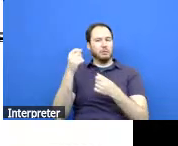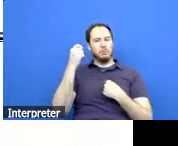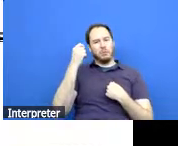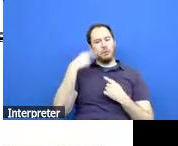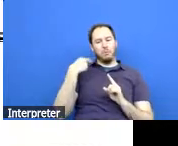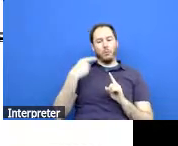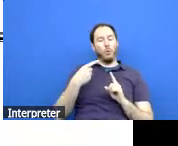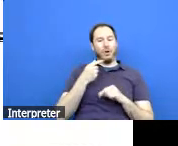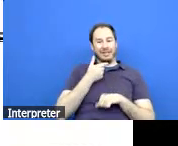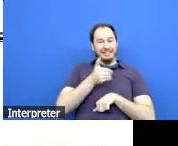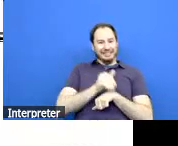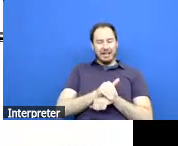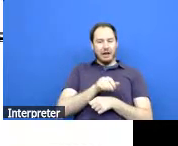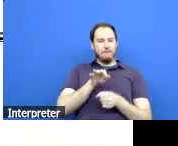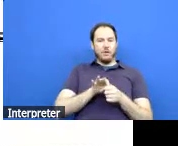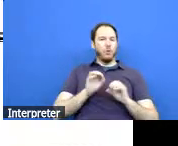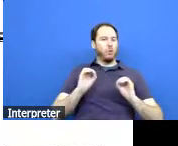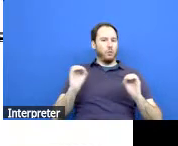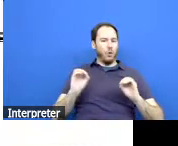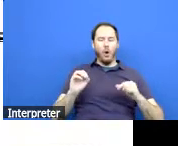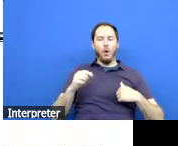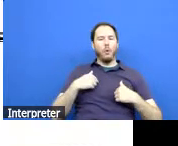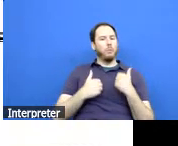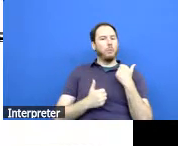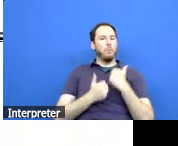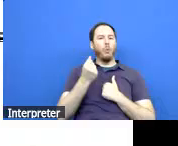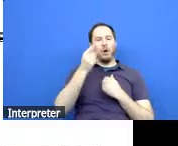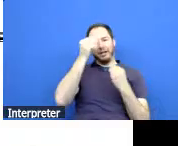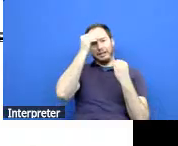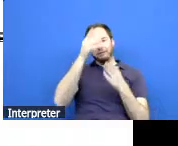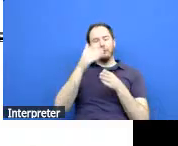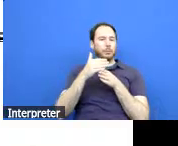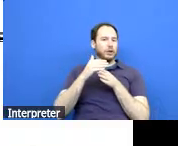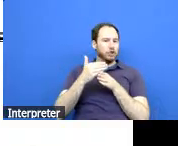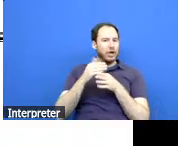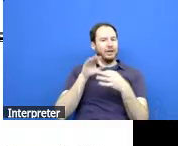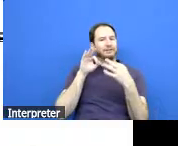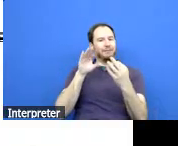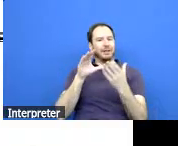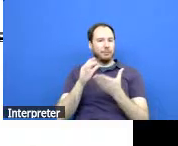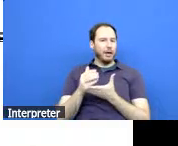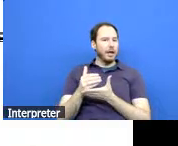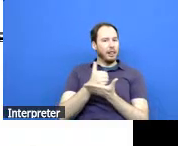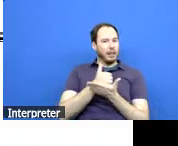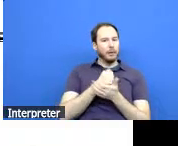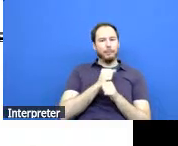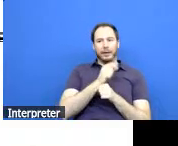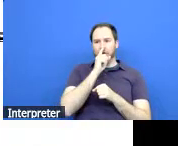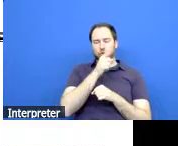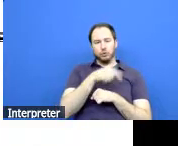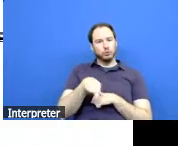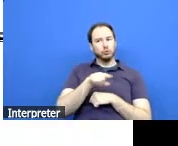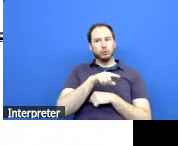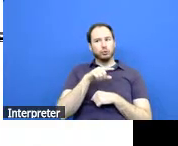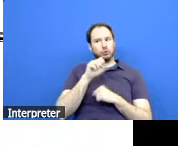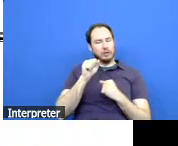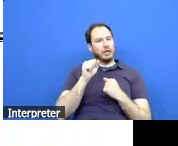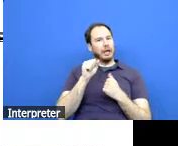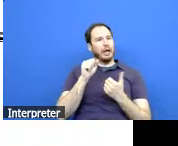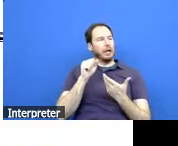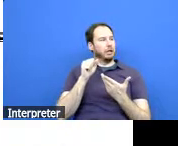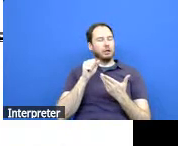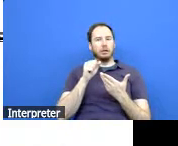being, we're not taking any action tonight. This is mostly input gathering. We want your feedback, because that way, again, we